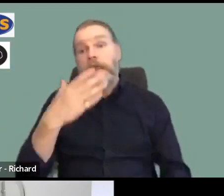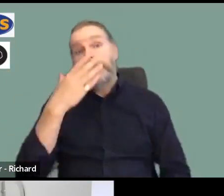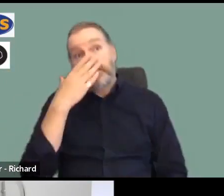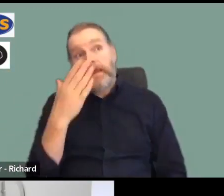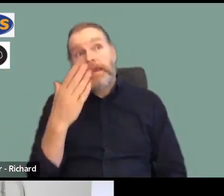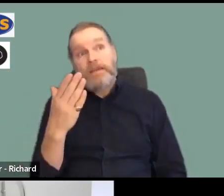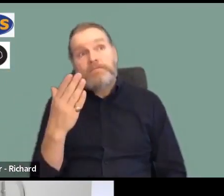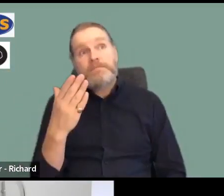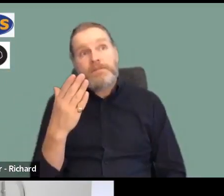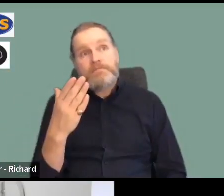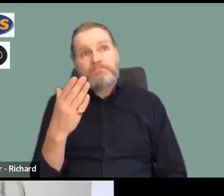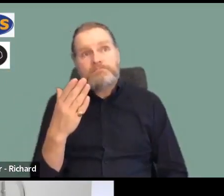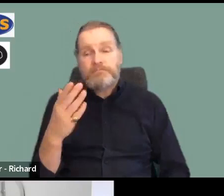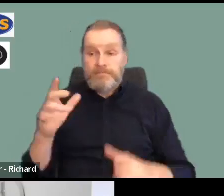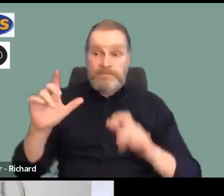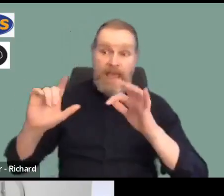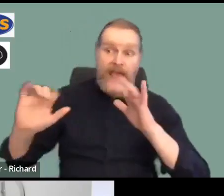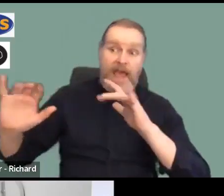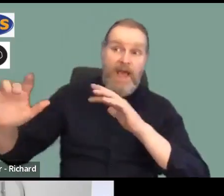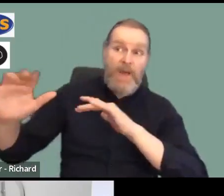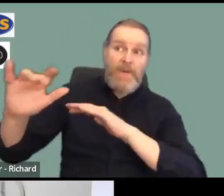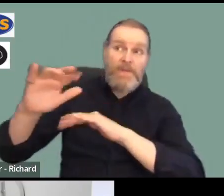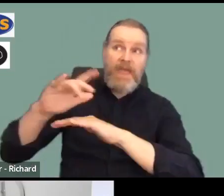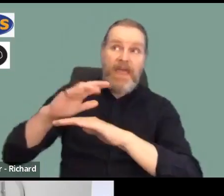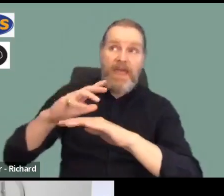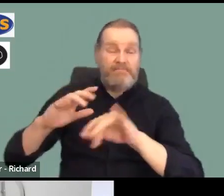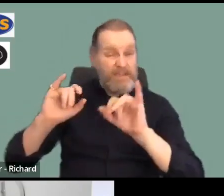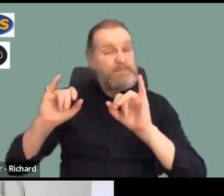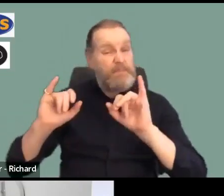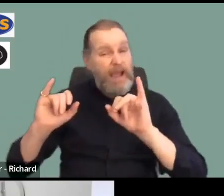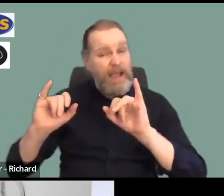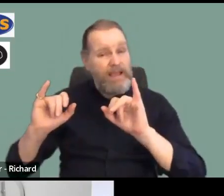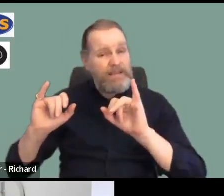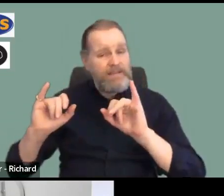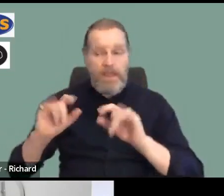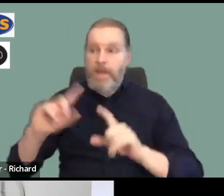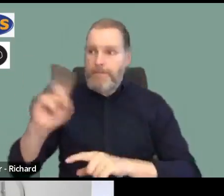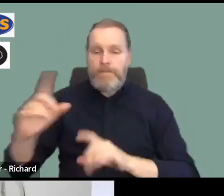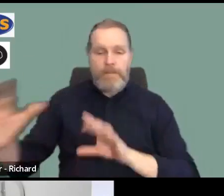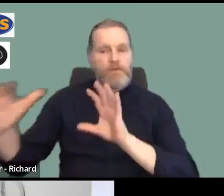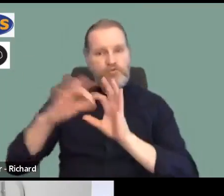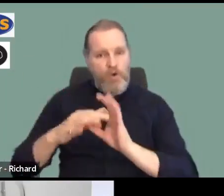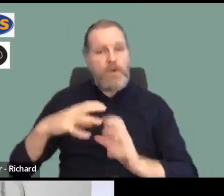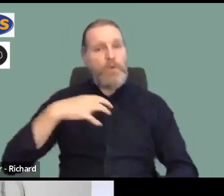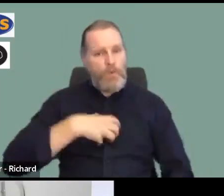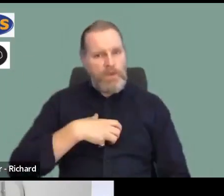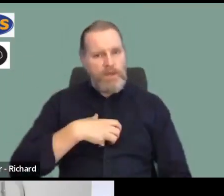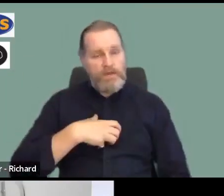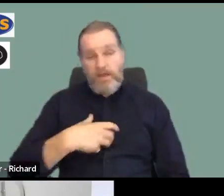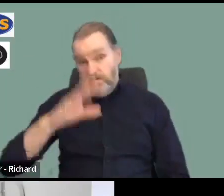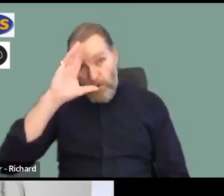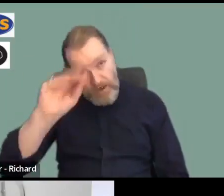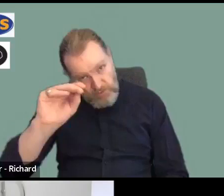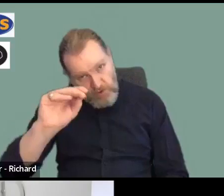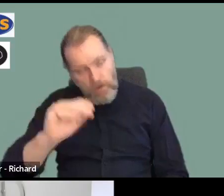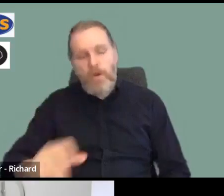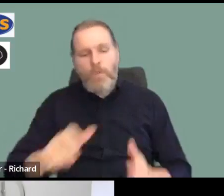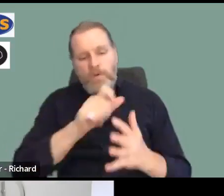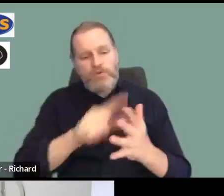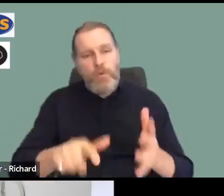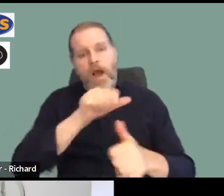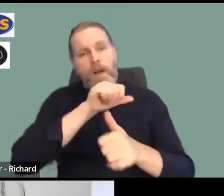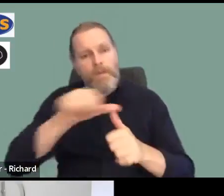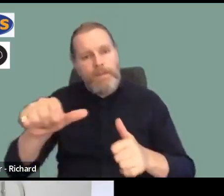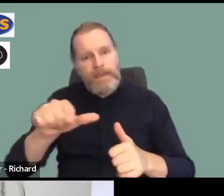so bad out there that I think people are beginning to look to the union to join it. So, you know, at the end of the day, I can assure you, we'll do everything we can at the center.